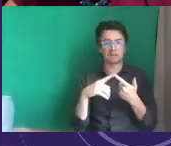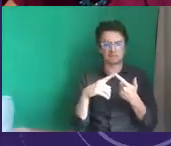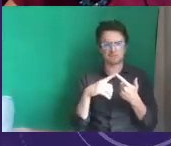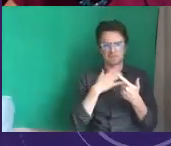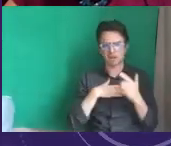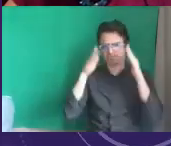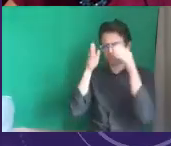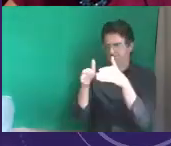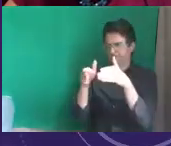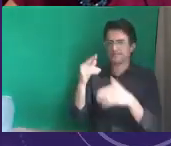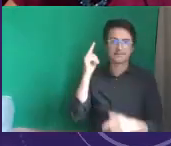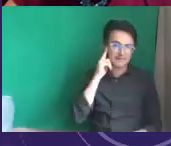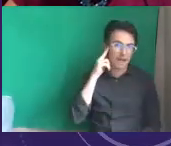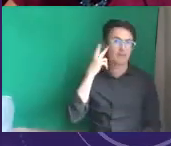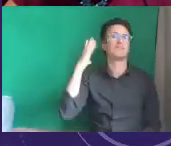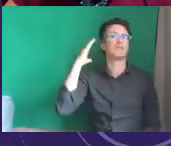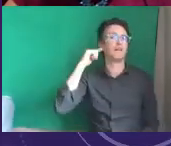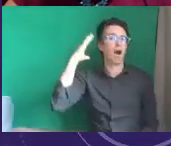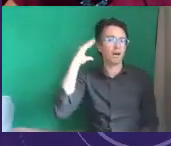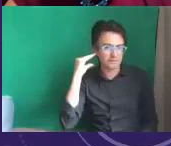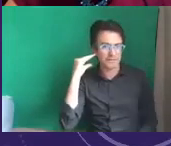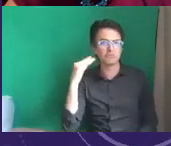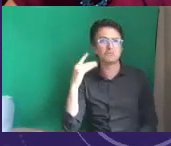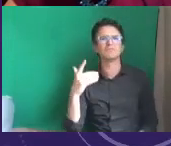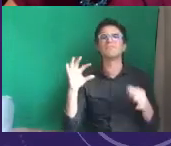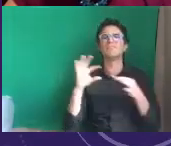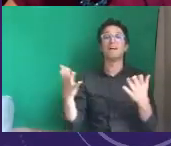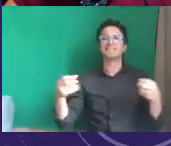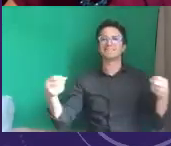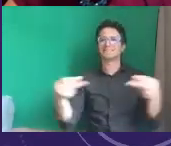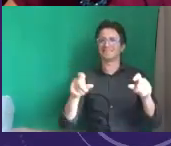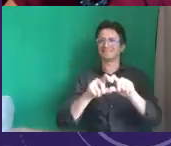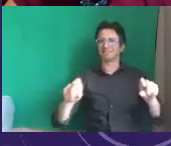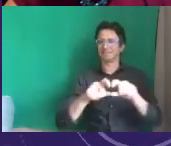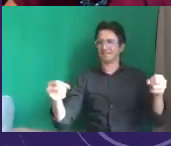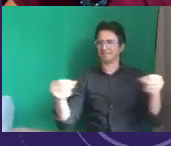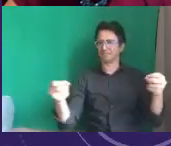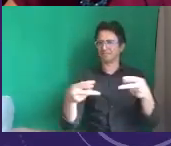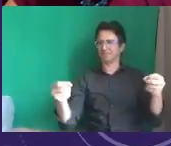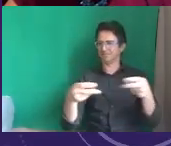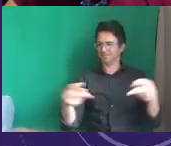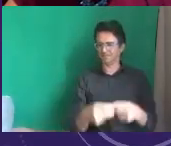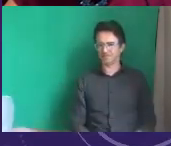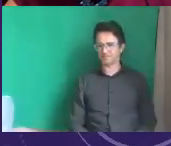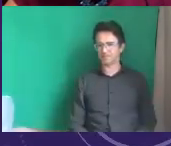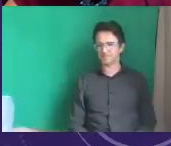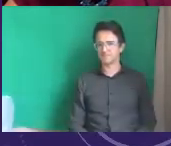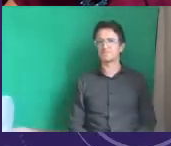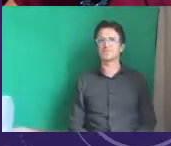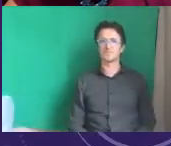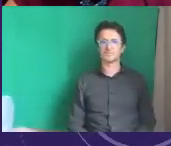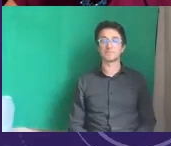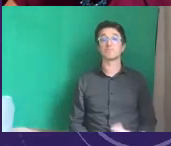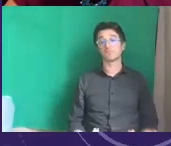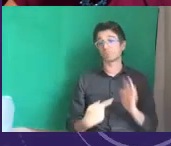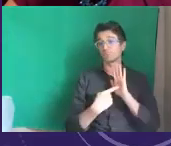Facebook allows you to add caption to your Facebook videos. After you upload your video, Facebook will let you know